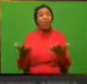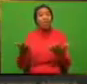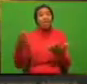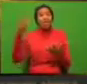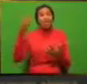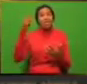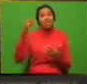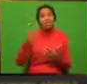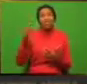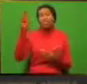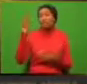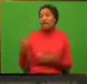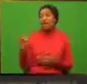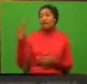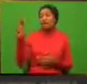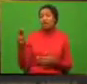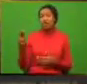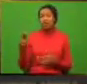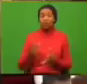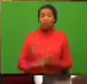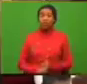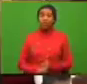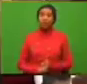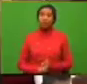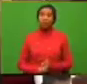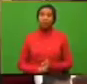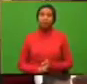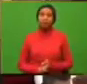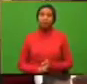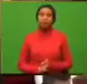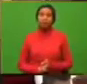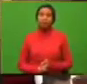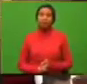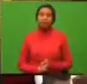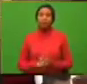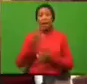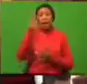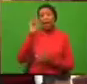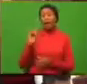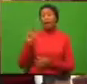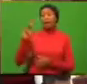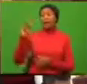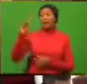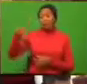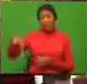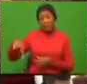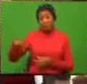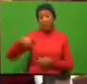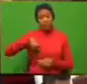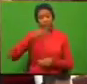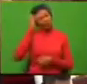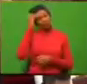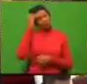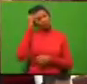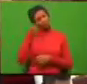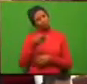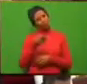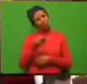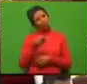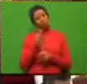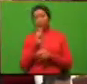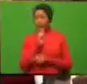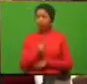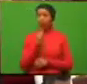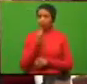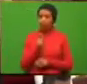so-called government of national unity? As the MK Party, we are interested in genuine